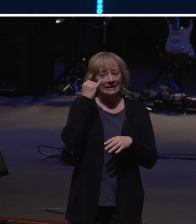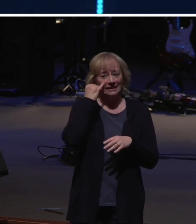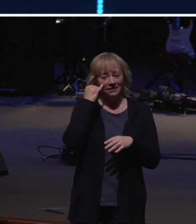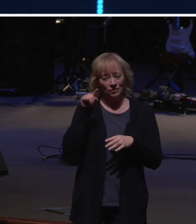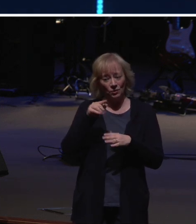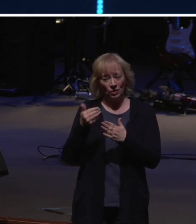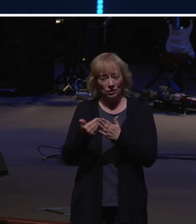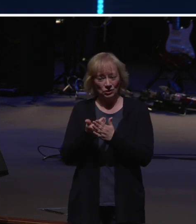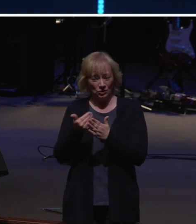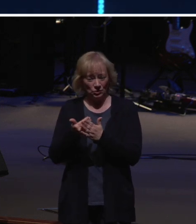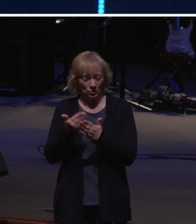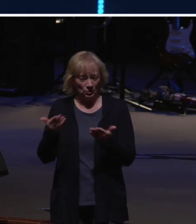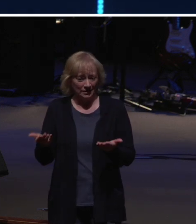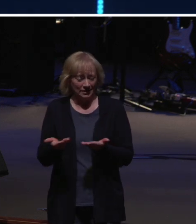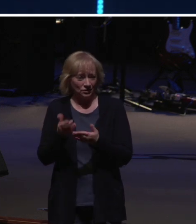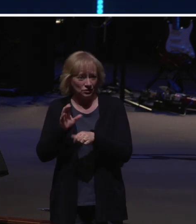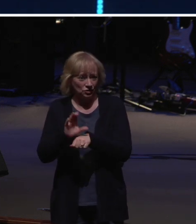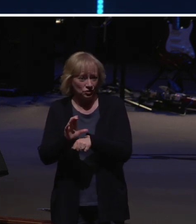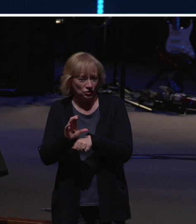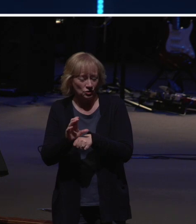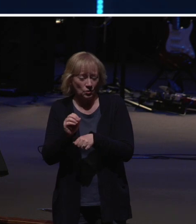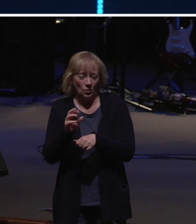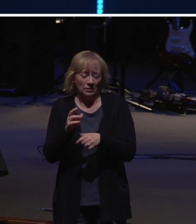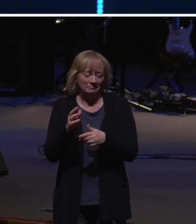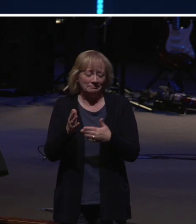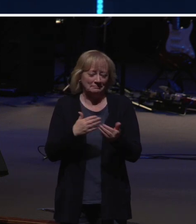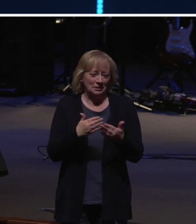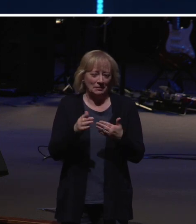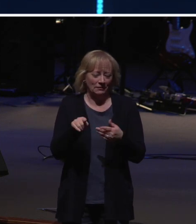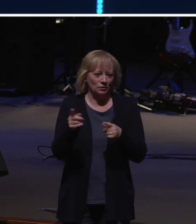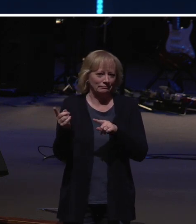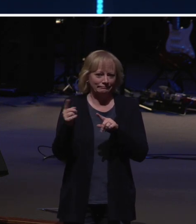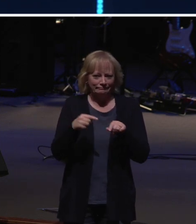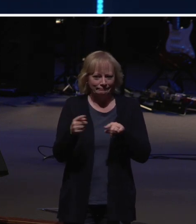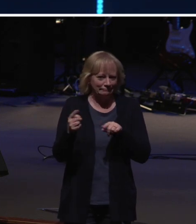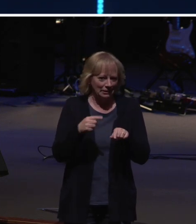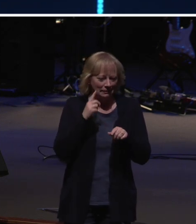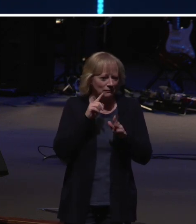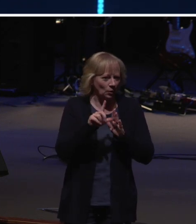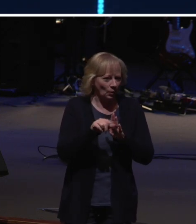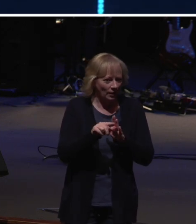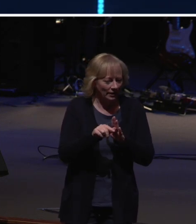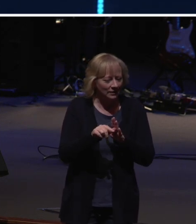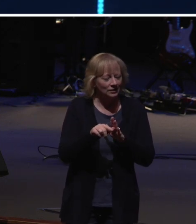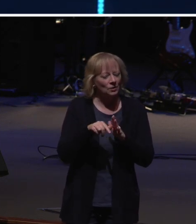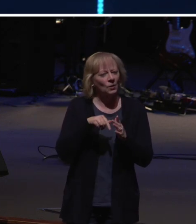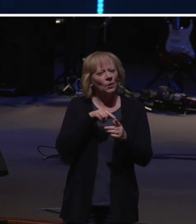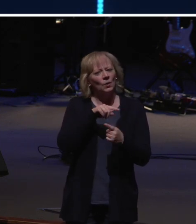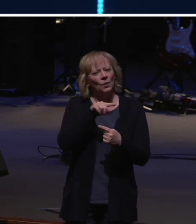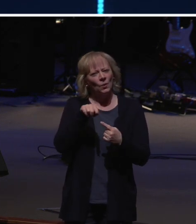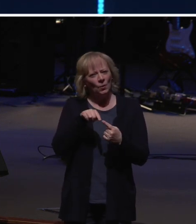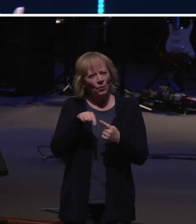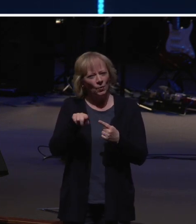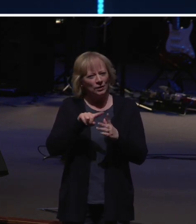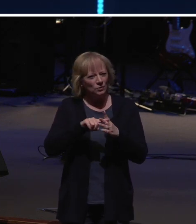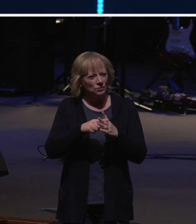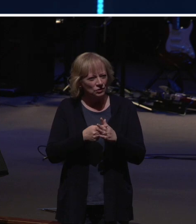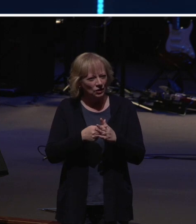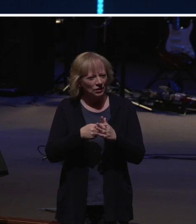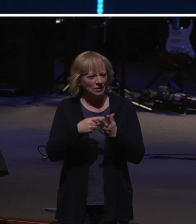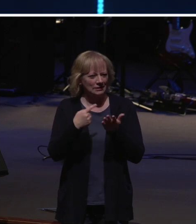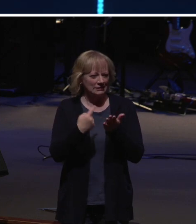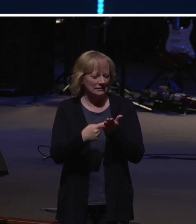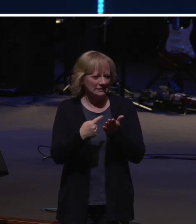church stuff, or even if you've been around for a while, when you start talking